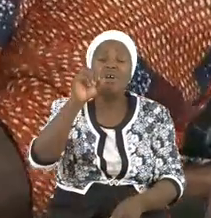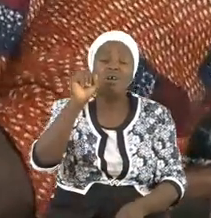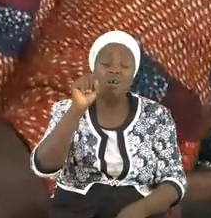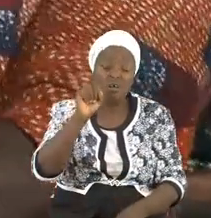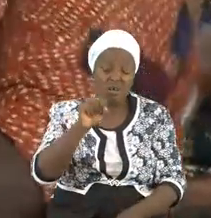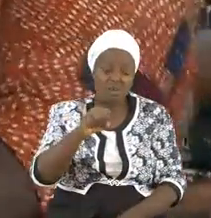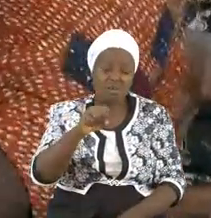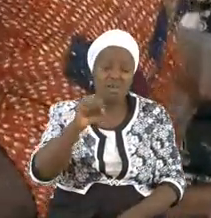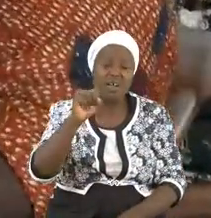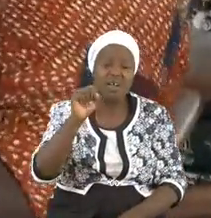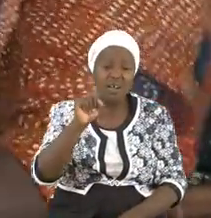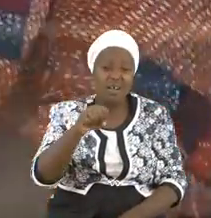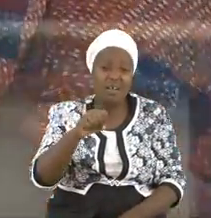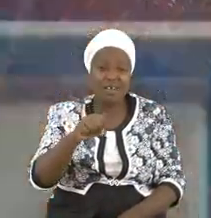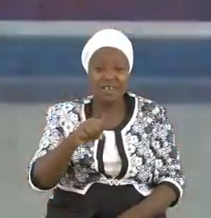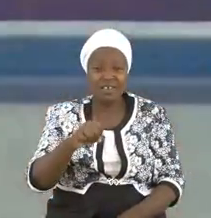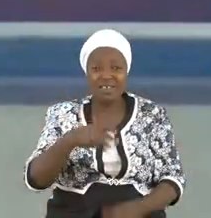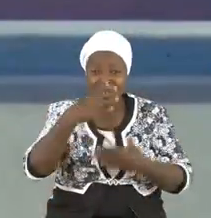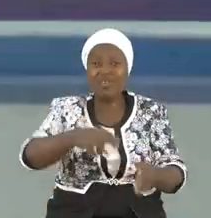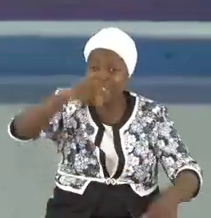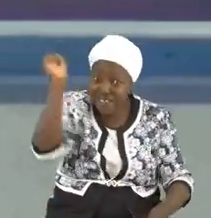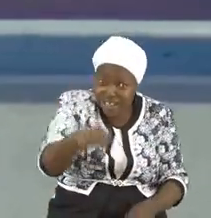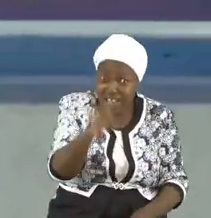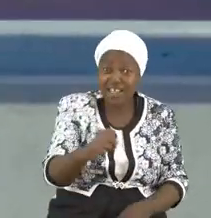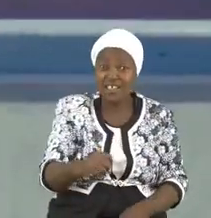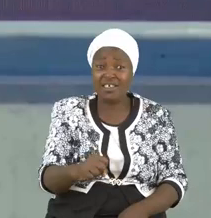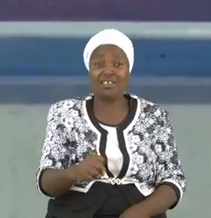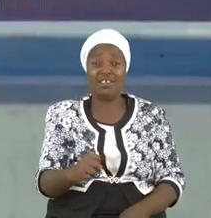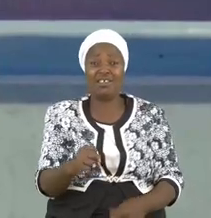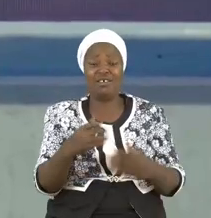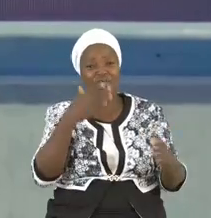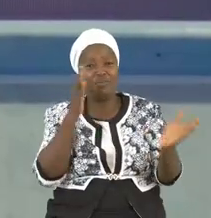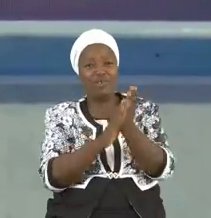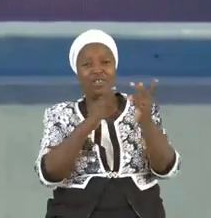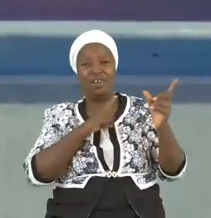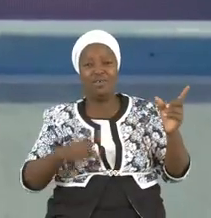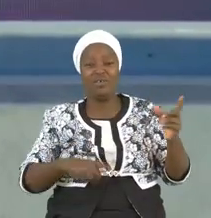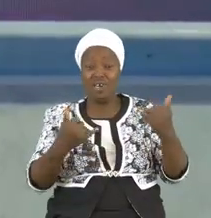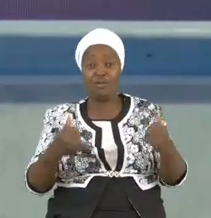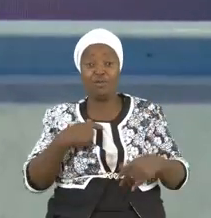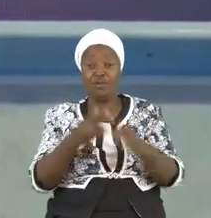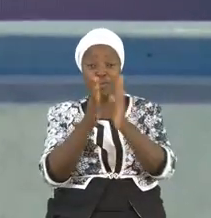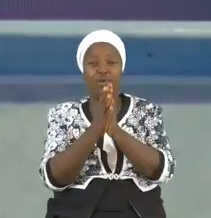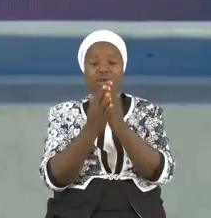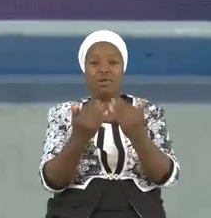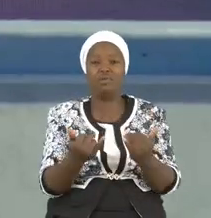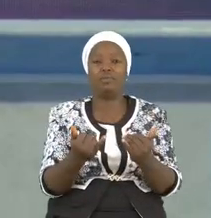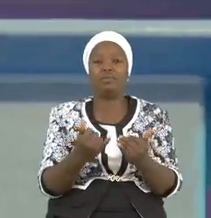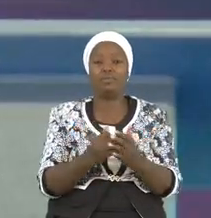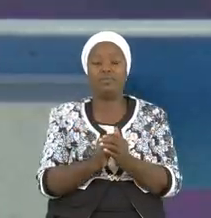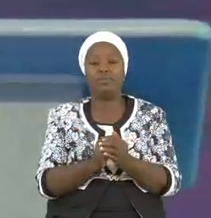Praise the Lord. Heads bowed and eyes closed. Heads bowed and eyes closed.